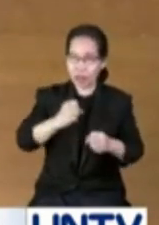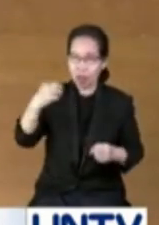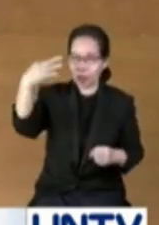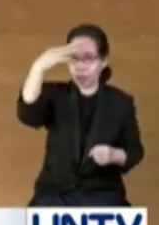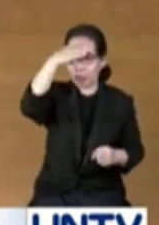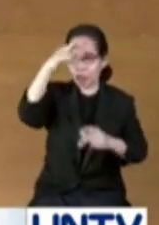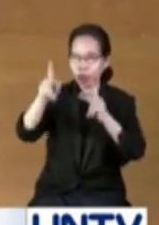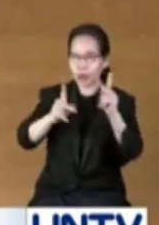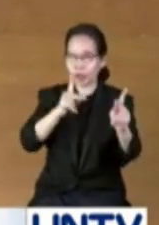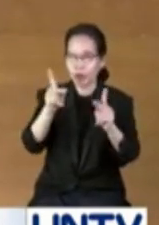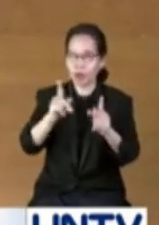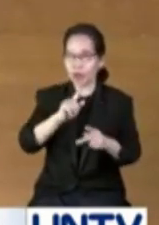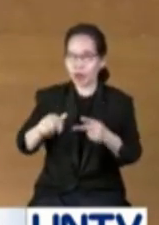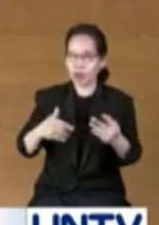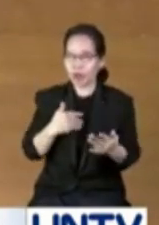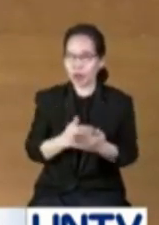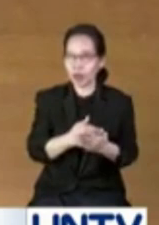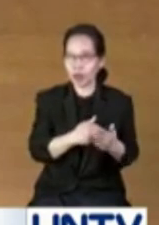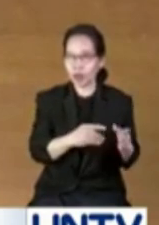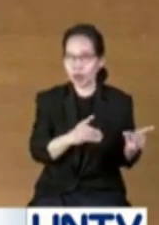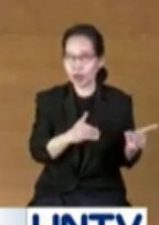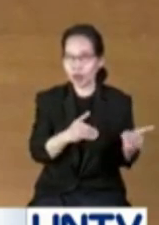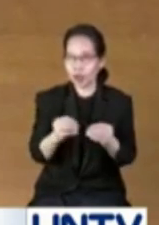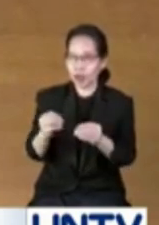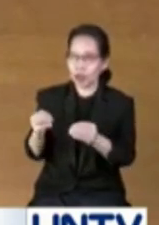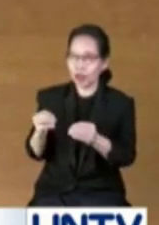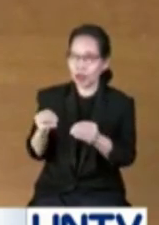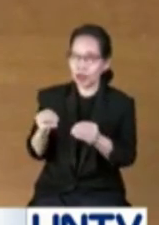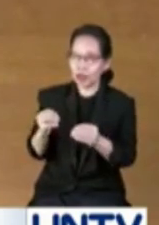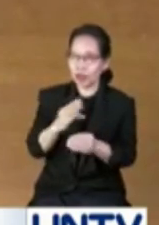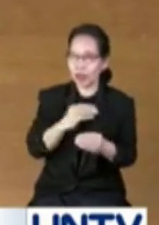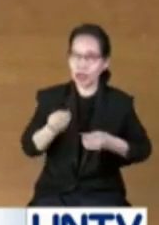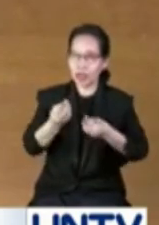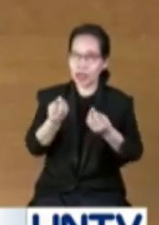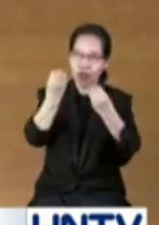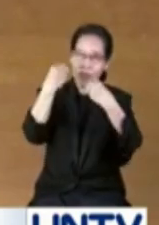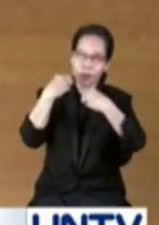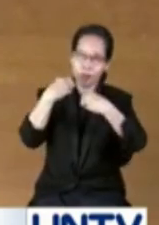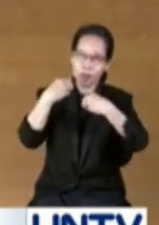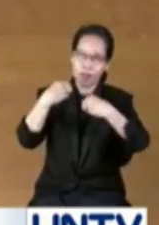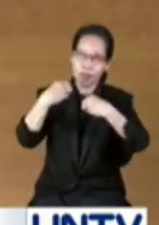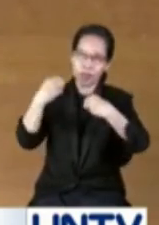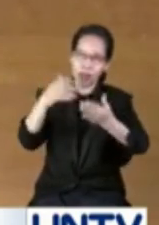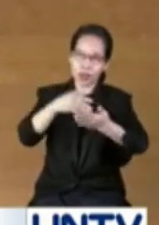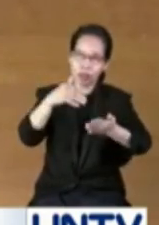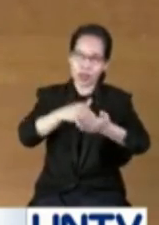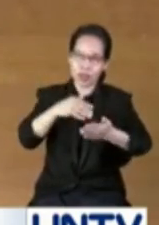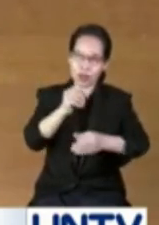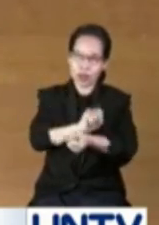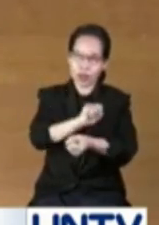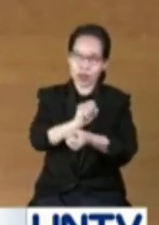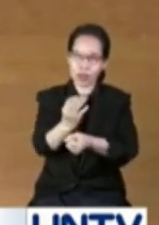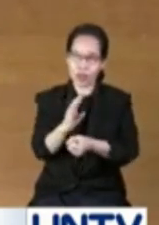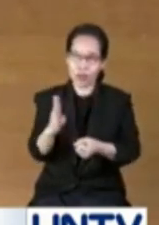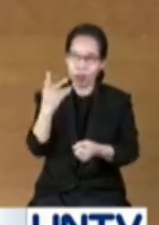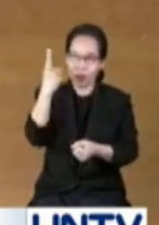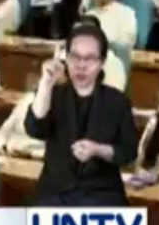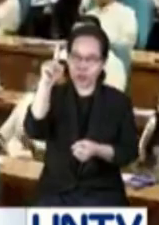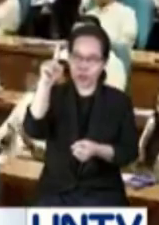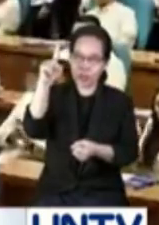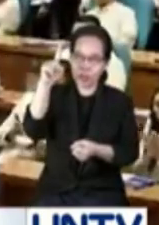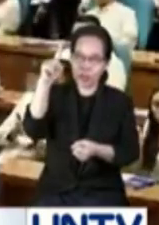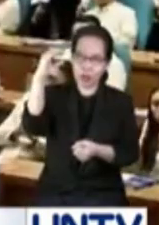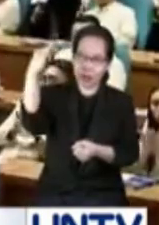lahat ng mga ginagawa natin ito ay magbibigay bunga sa libu-libong hanap buhay para sa ating mga kababayan.